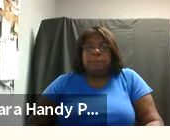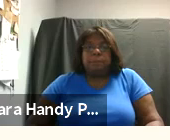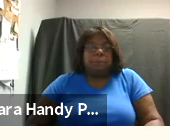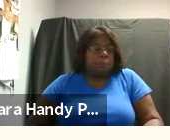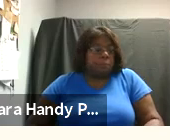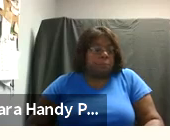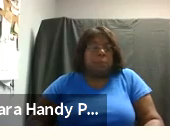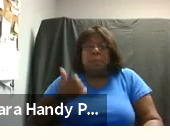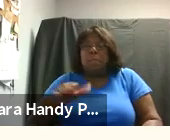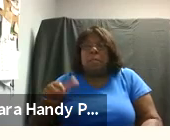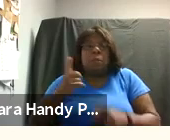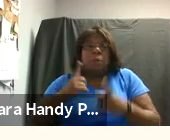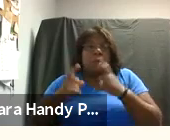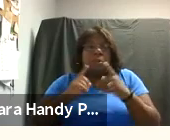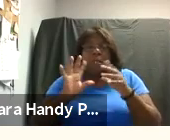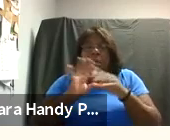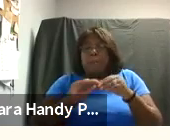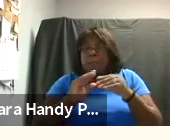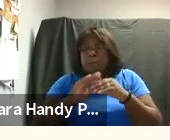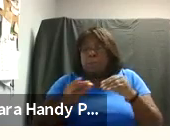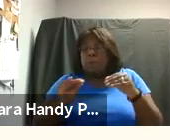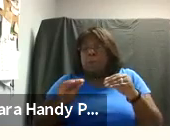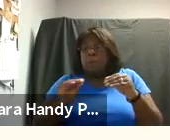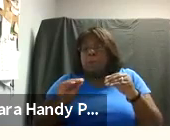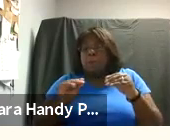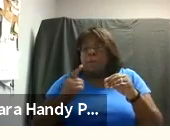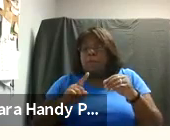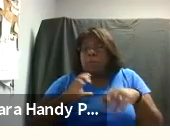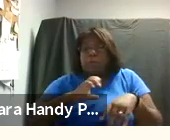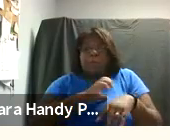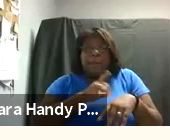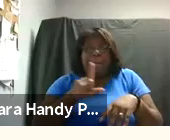Any other questions or comments on the committee?